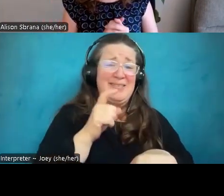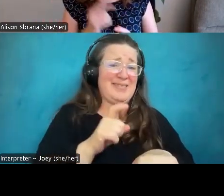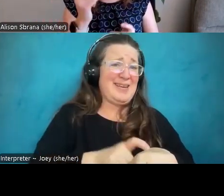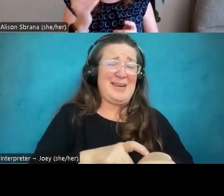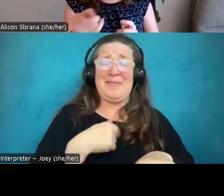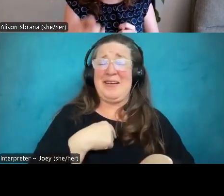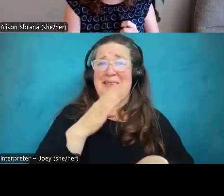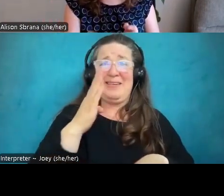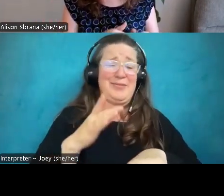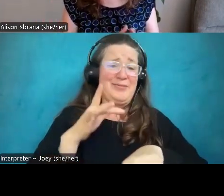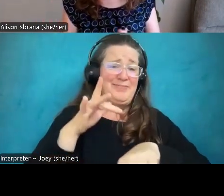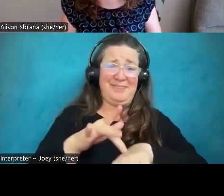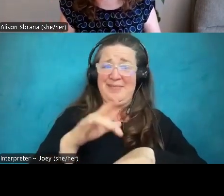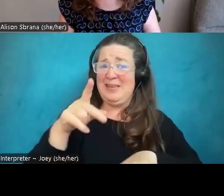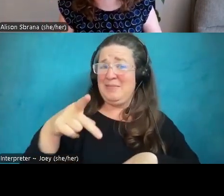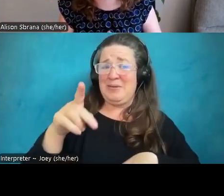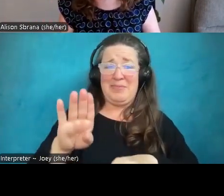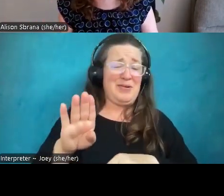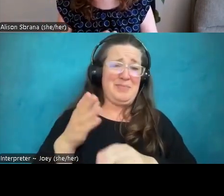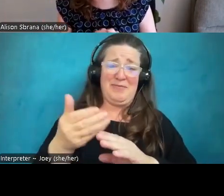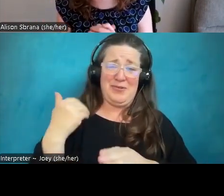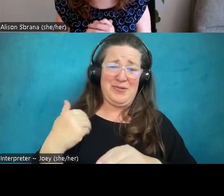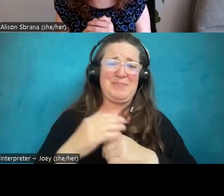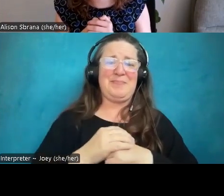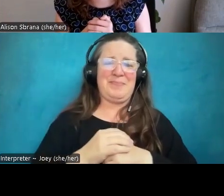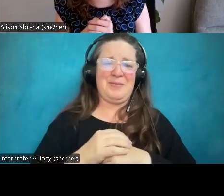playing pickleball that night right there.